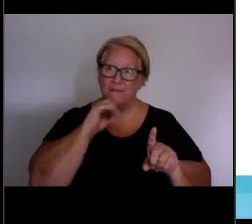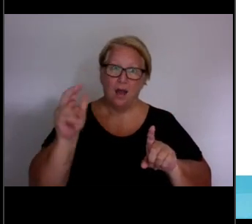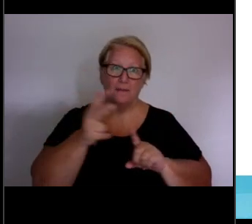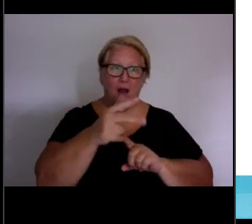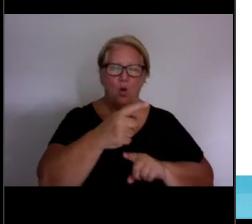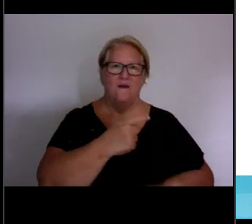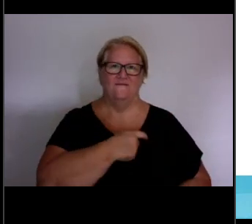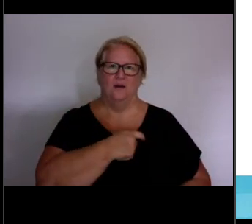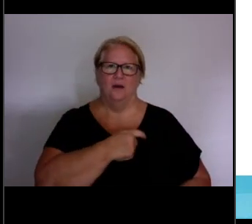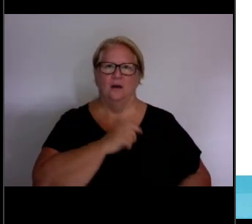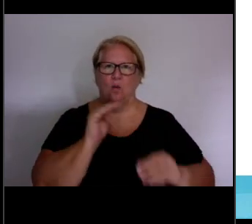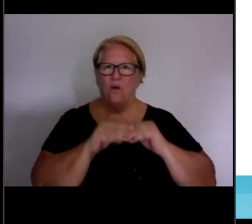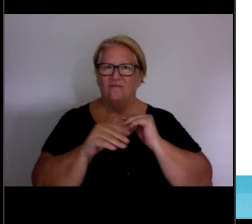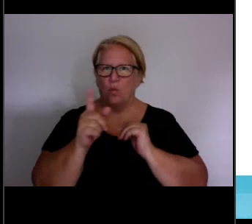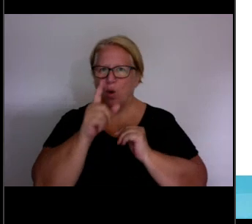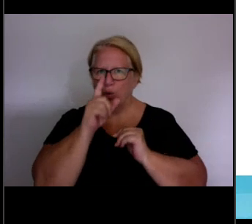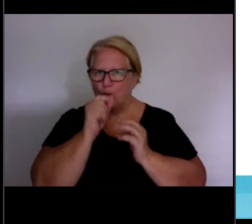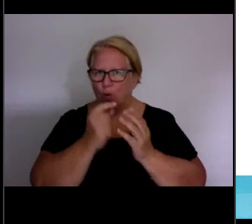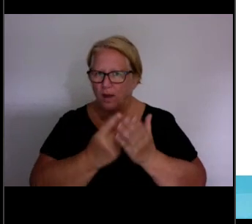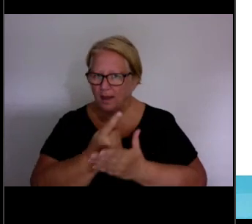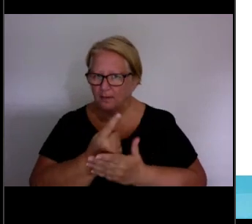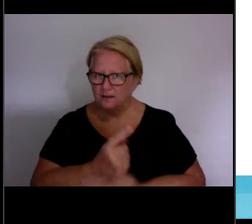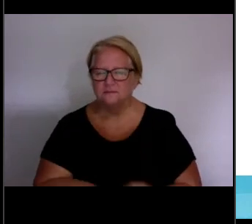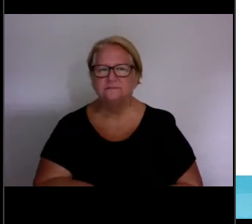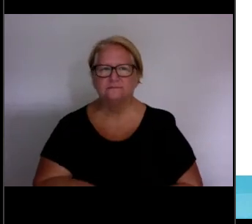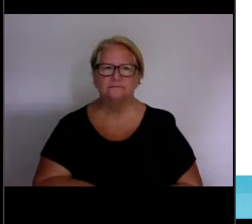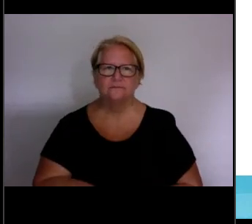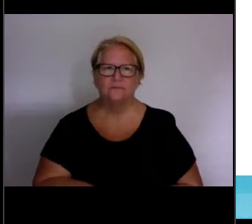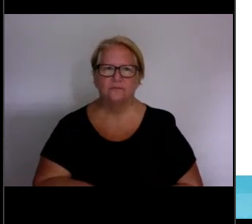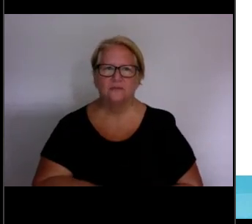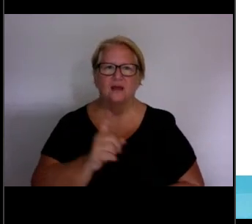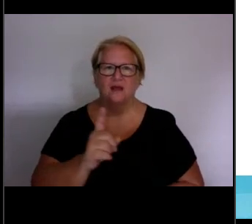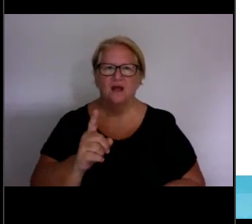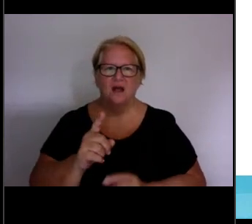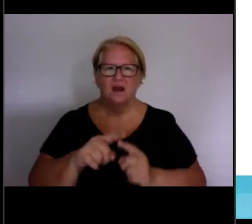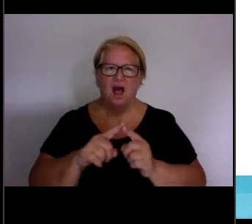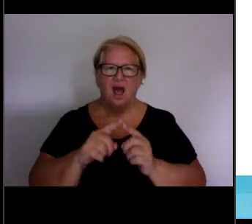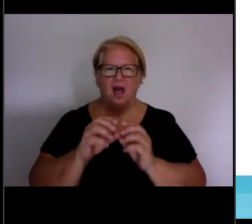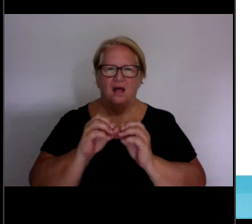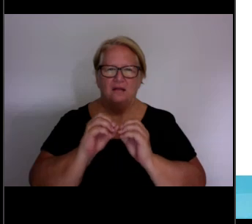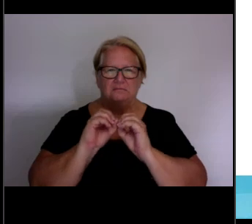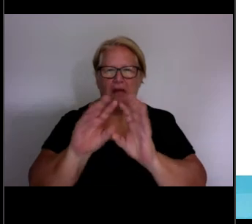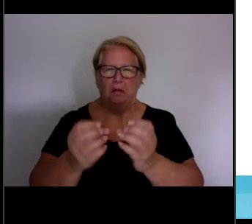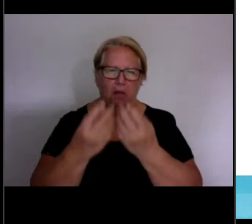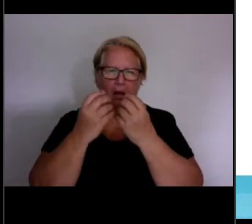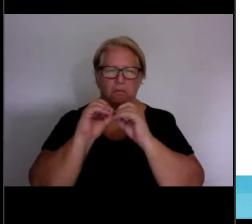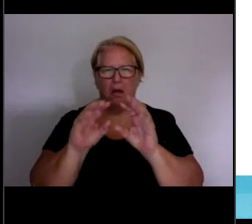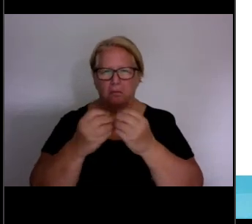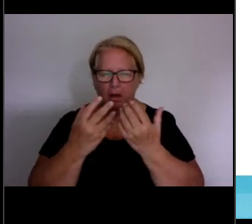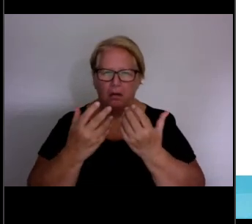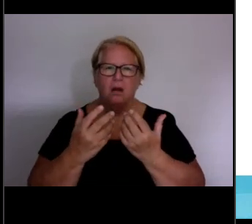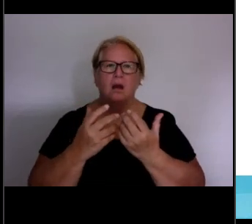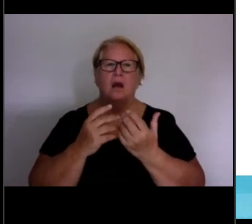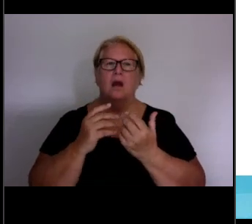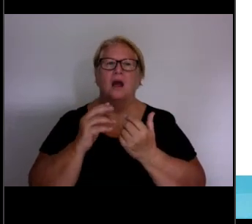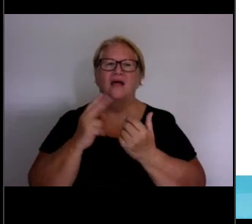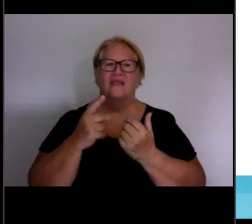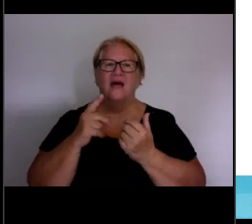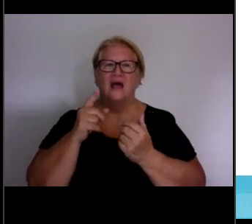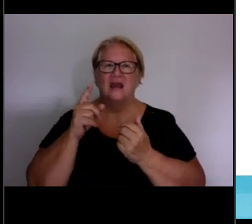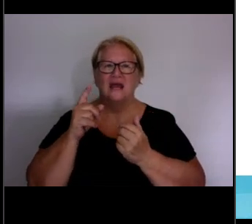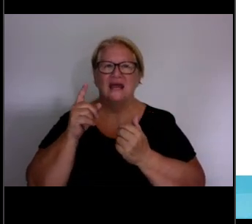about, what could happen next. They had a verbal exchange, which did get a bit escalated, and basically it